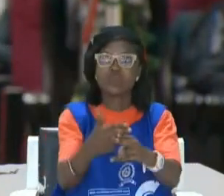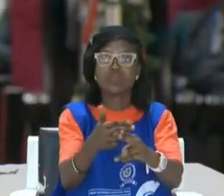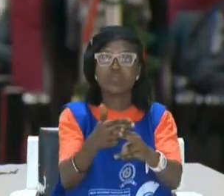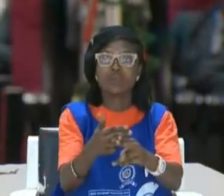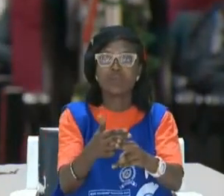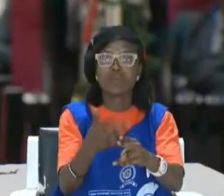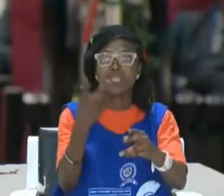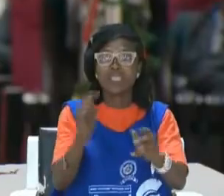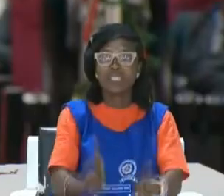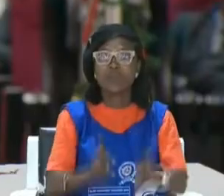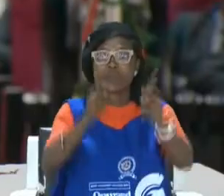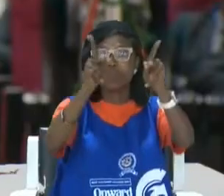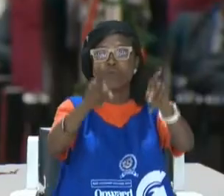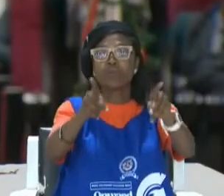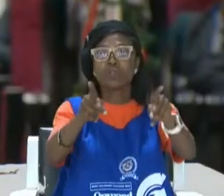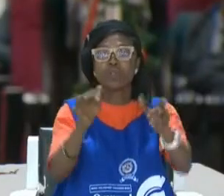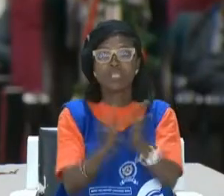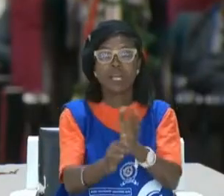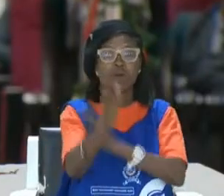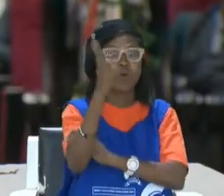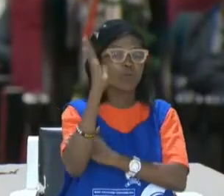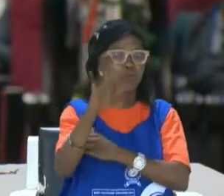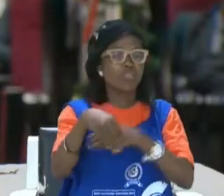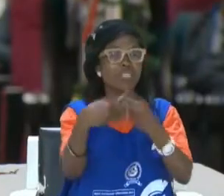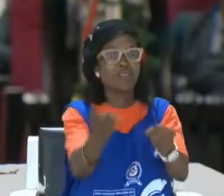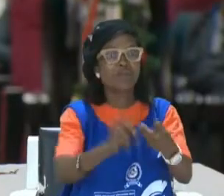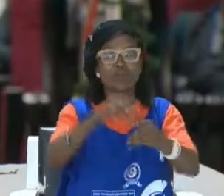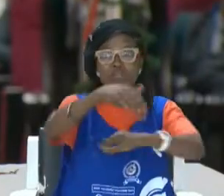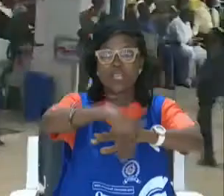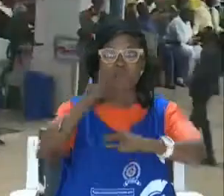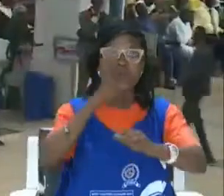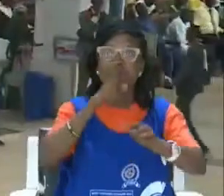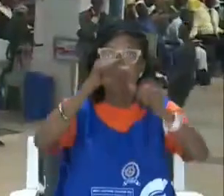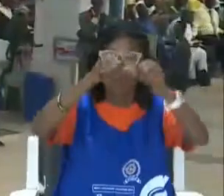The promotion that God will give tonight will be permanent.